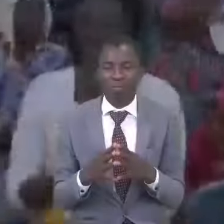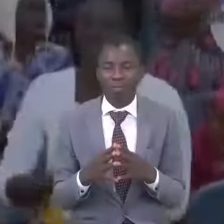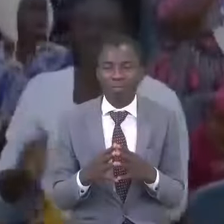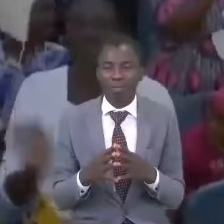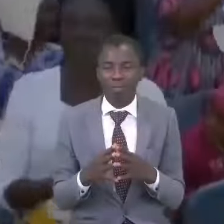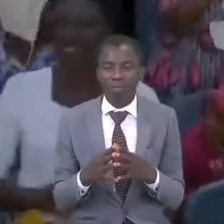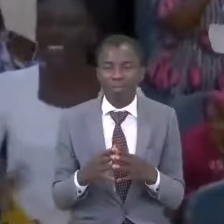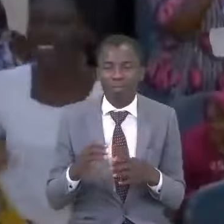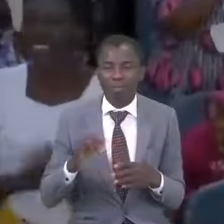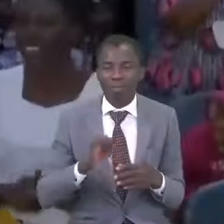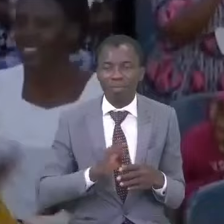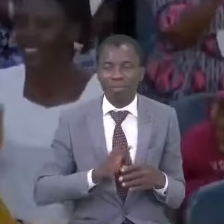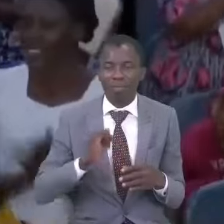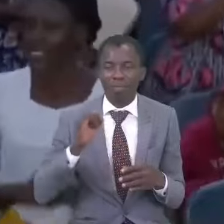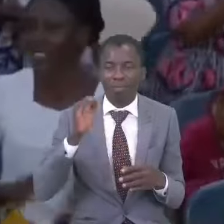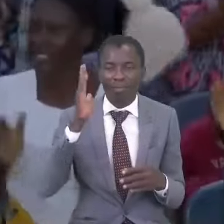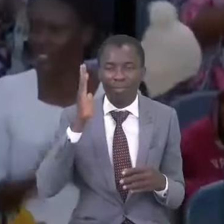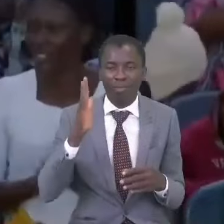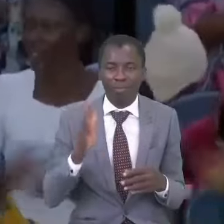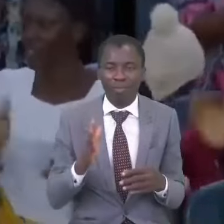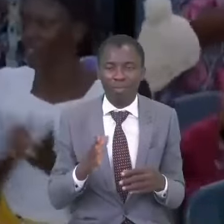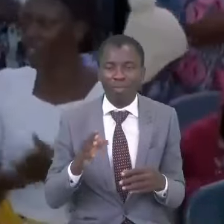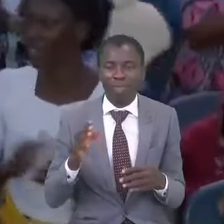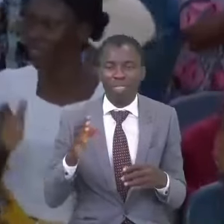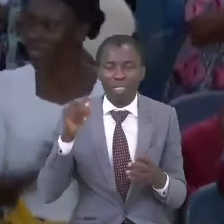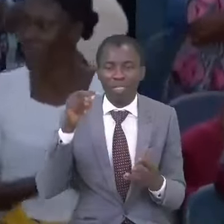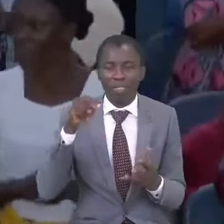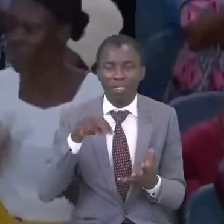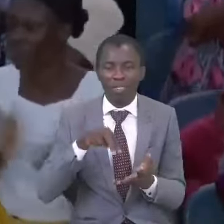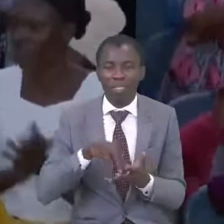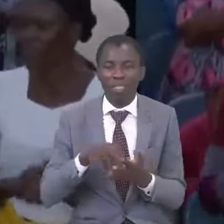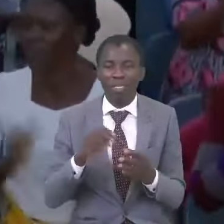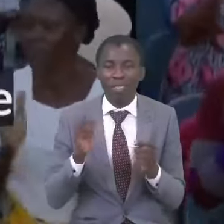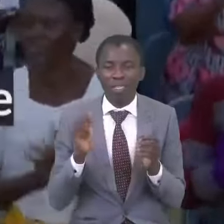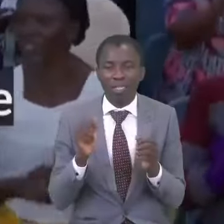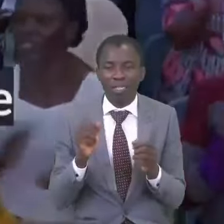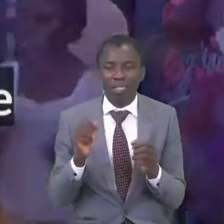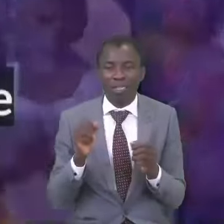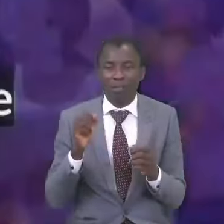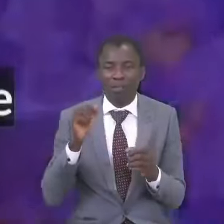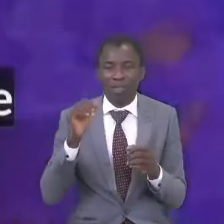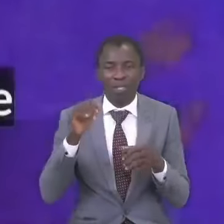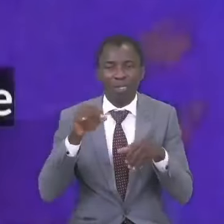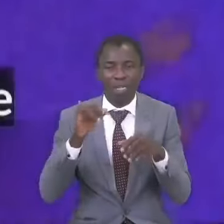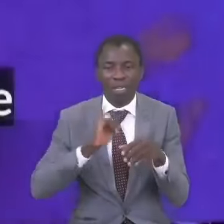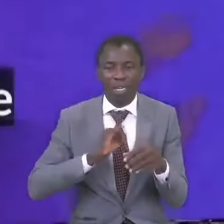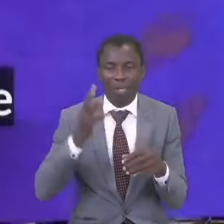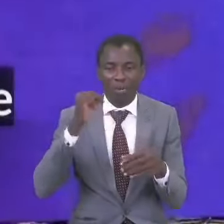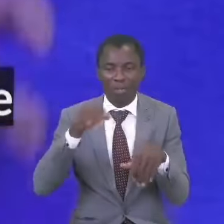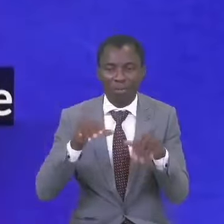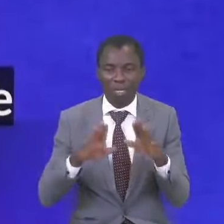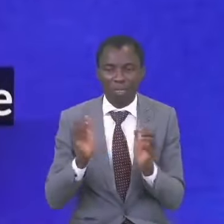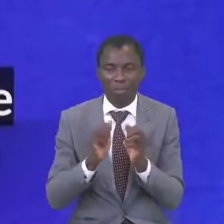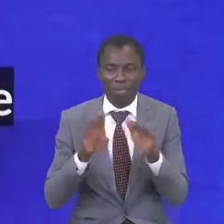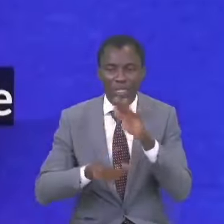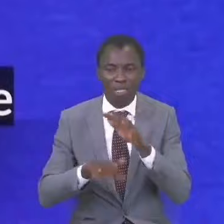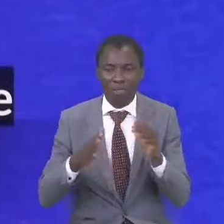there. I was buried beneath my shame.